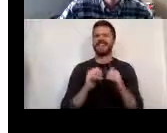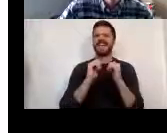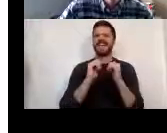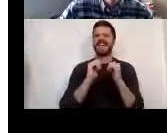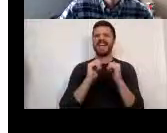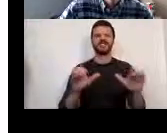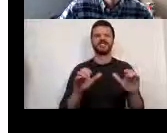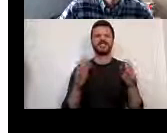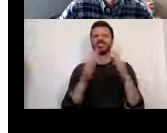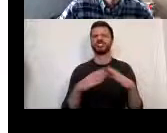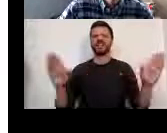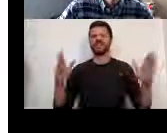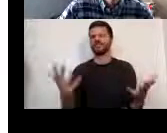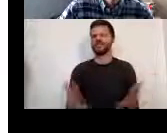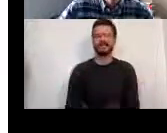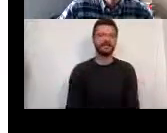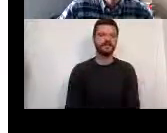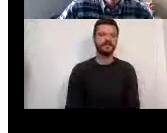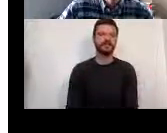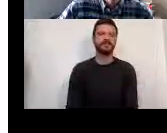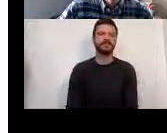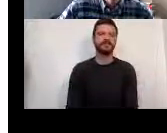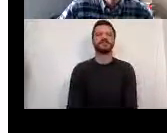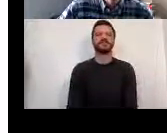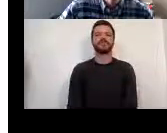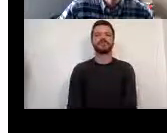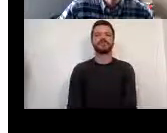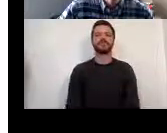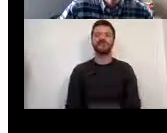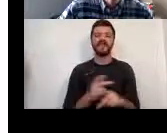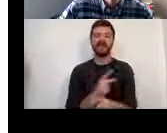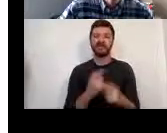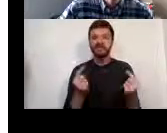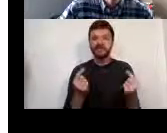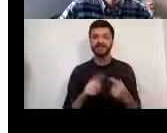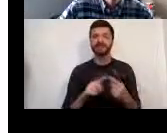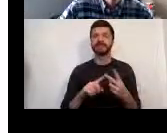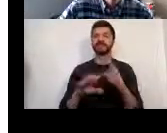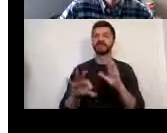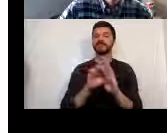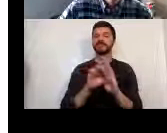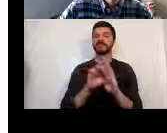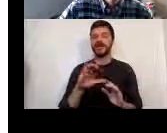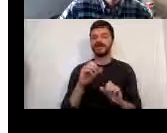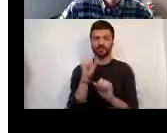general terms, figure out what you're going to do, pick your ERIC strategy, lay out all of